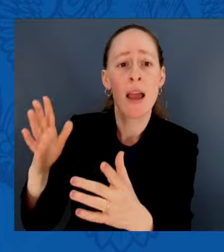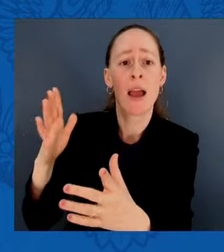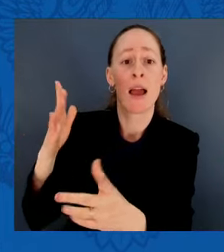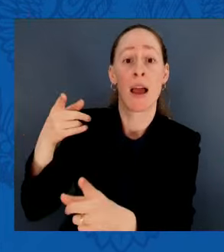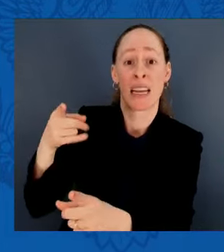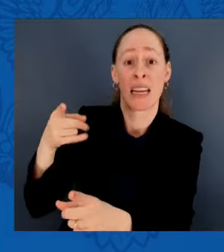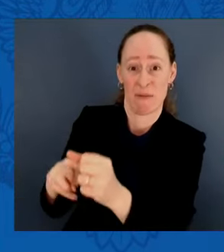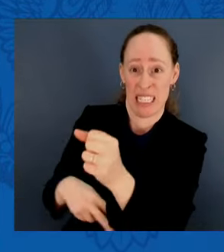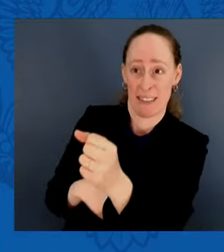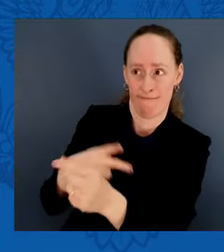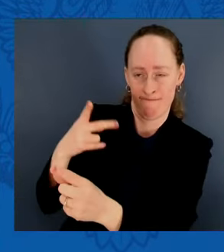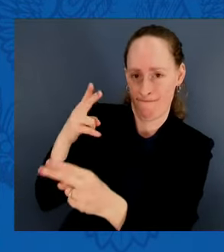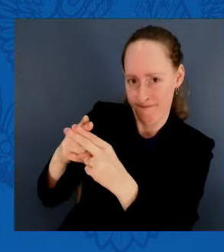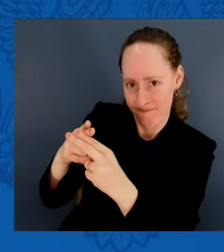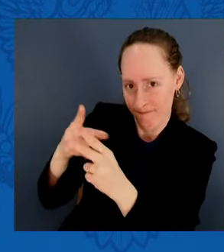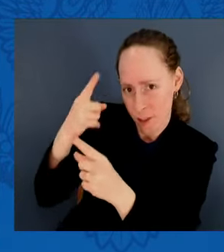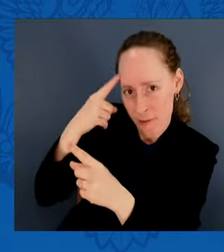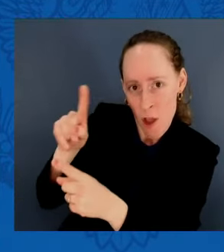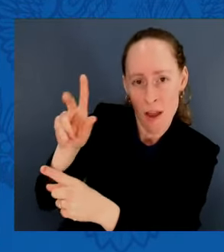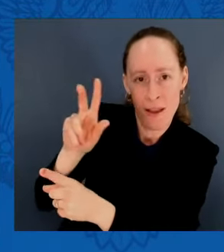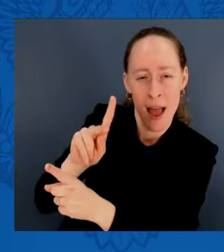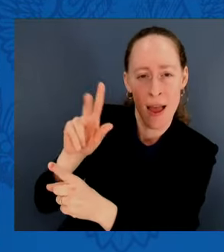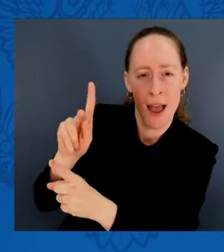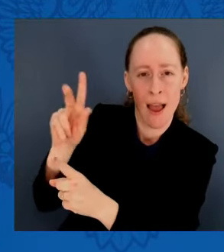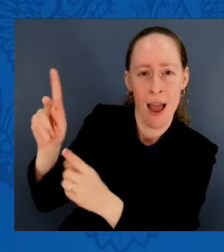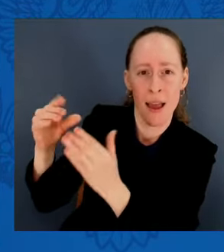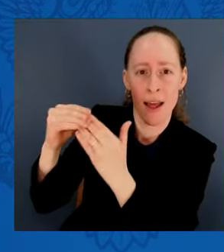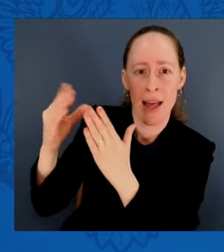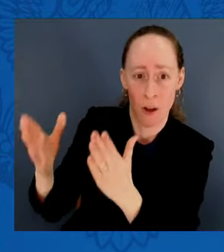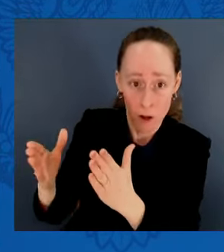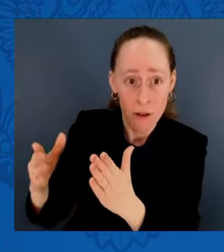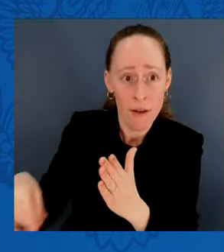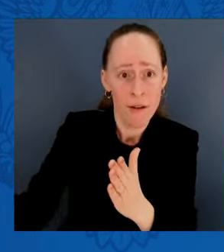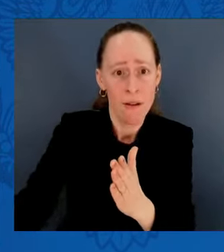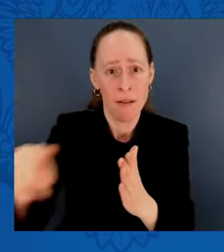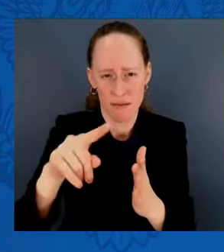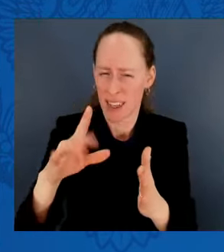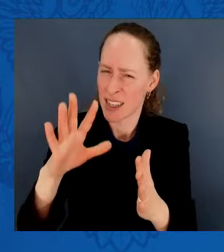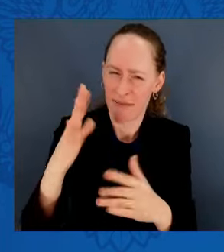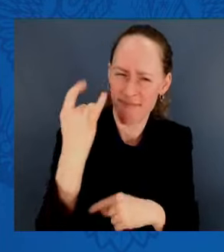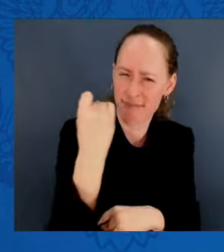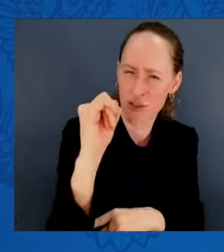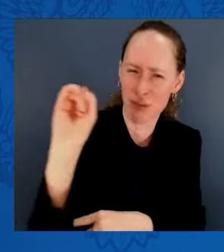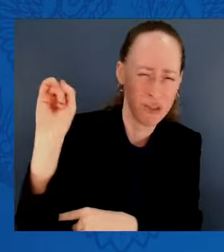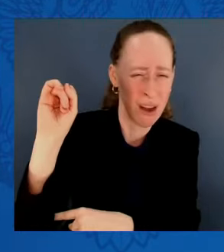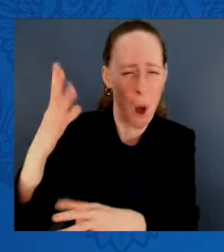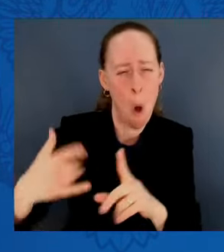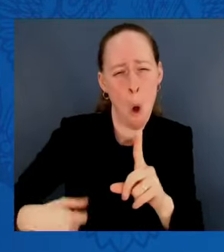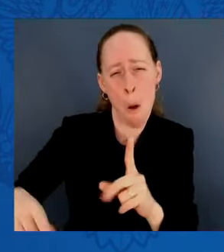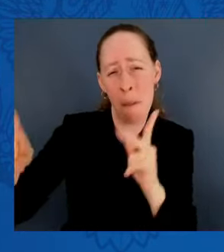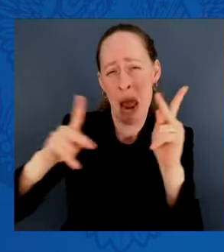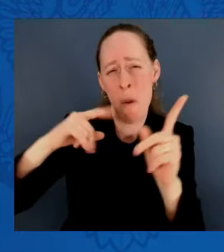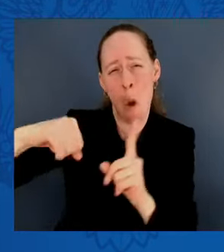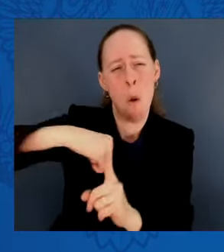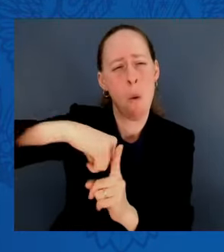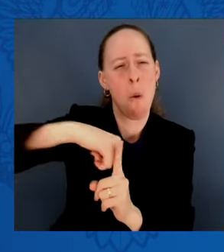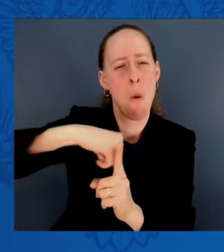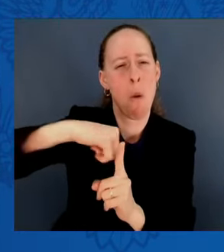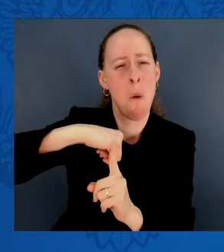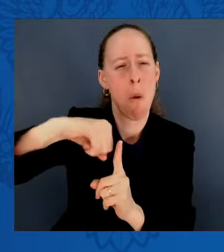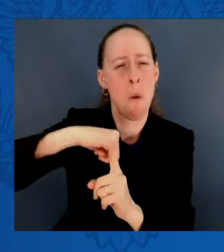dead. Our late friend and former colleague John Lewis was on that march. We miss him.